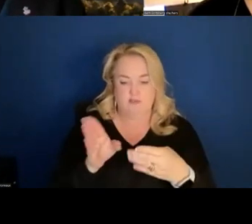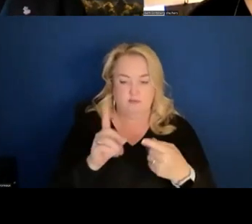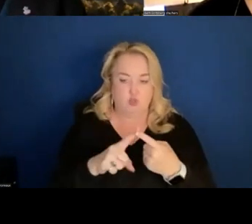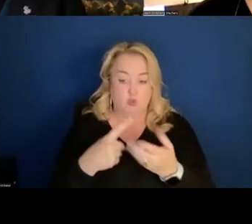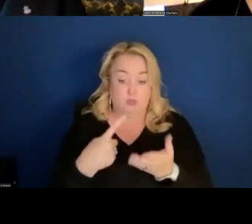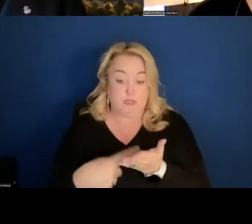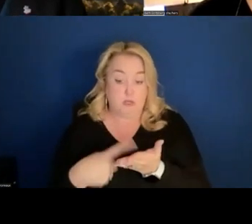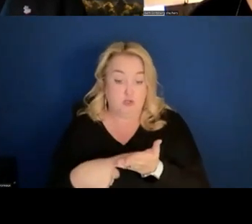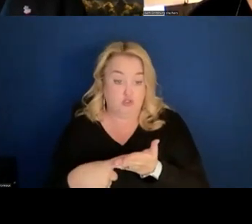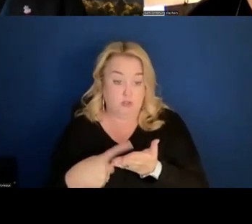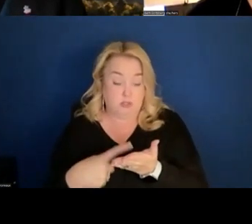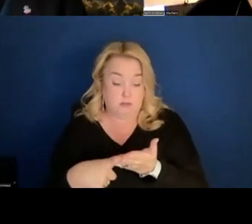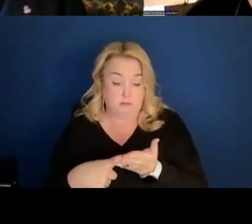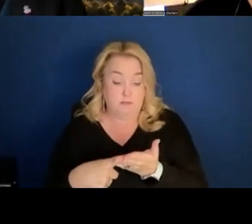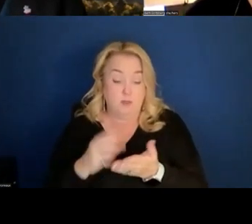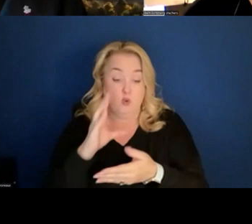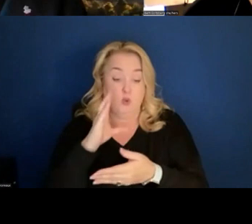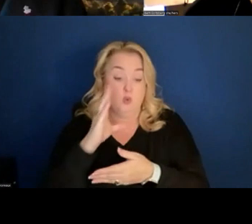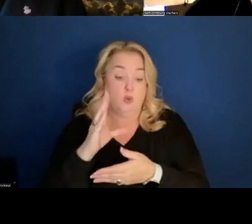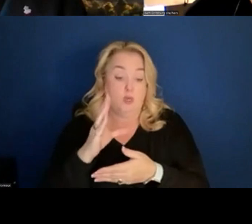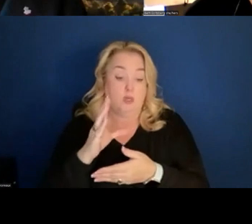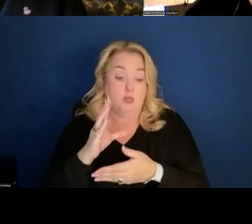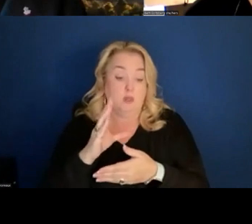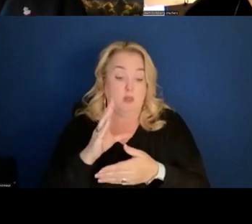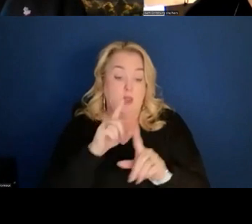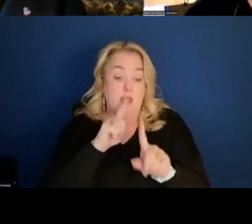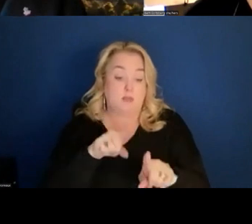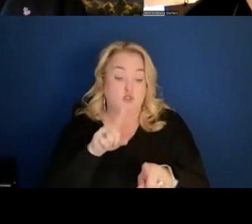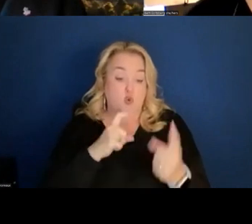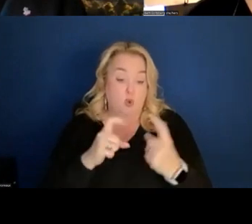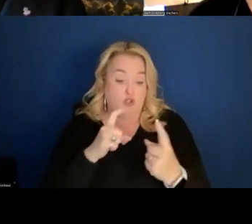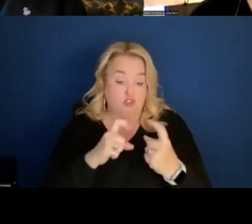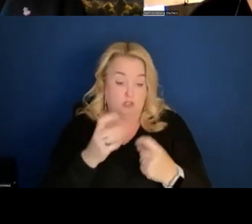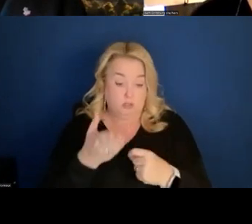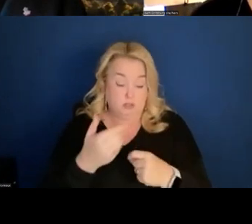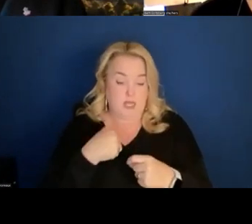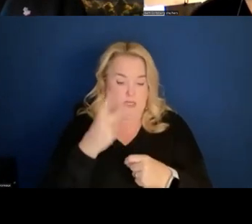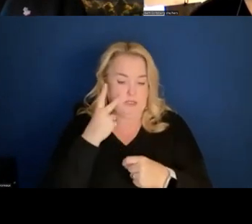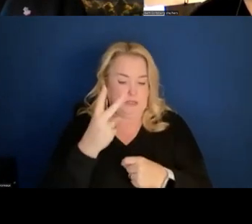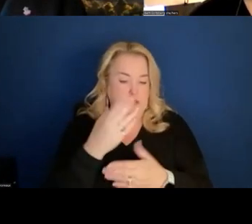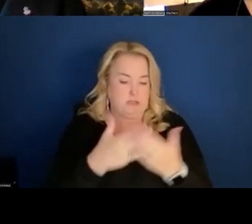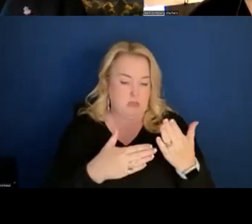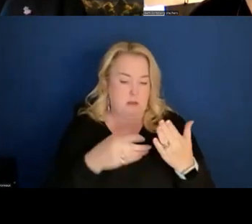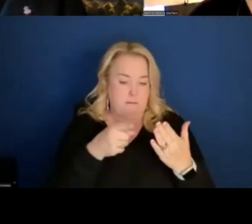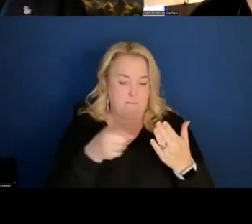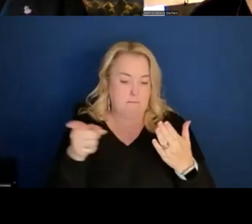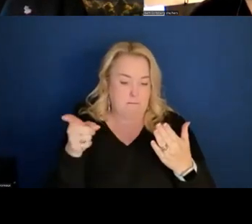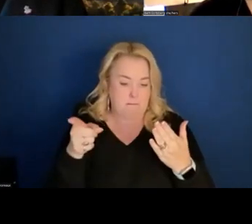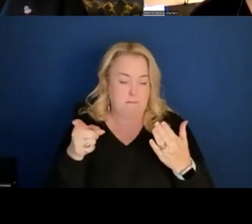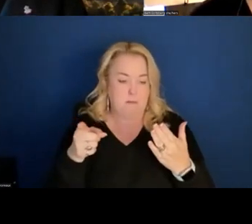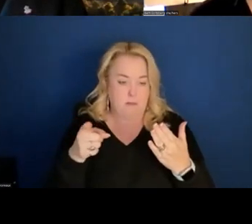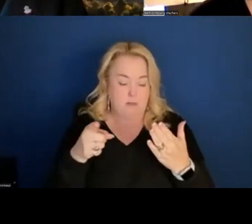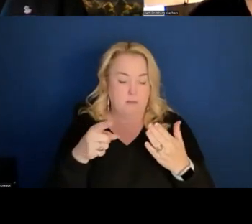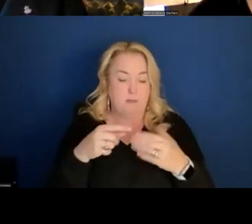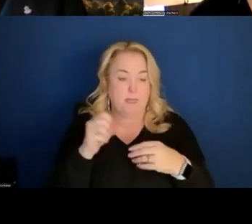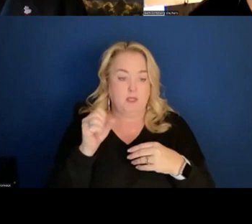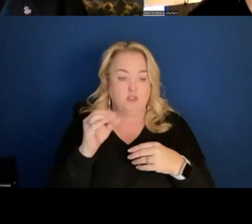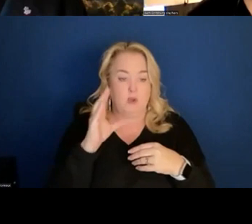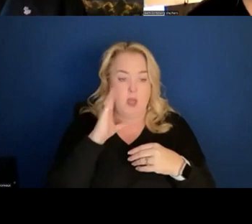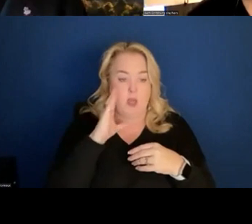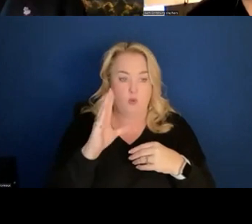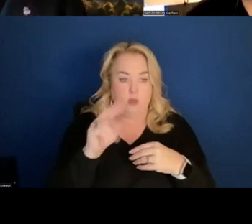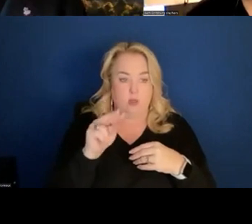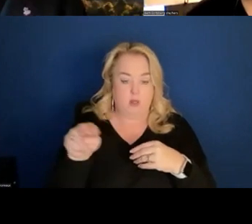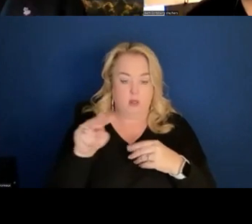discussion. And so we'll take some questions from the audience, and I see that there are some to get us started. So let me just pop